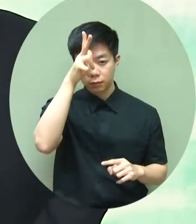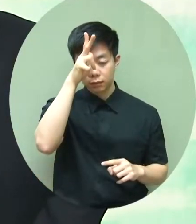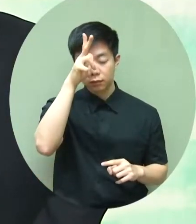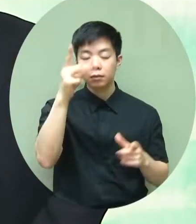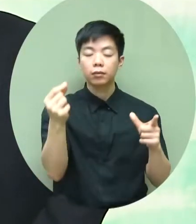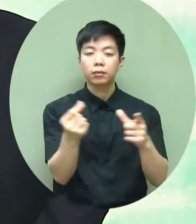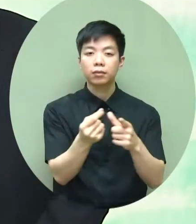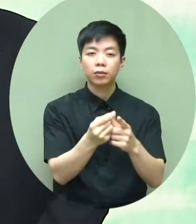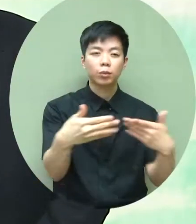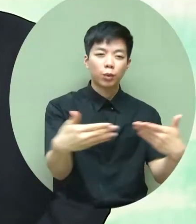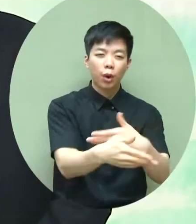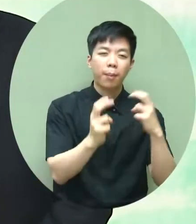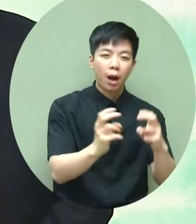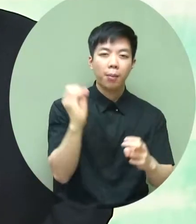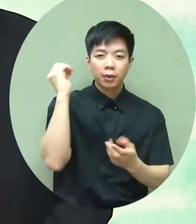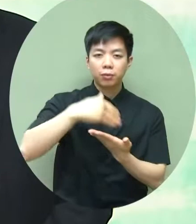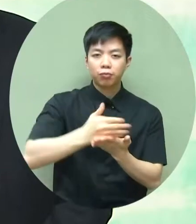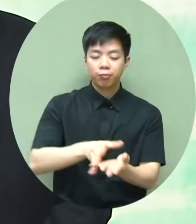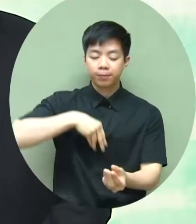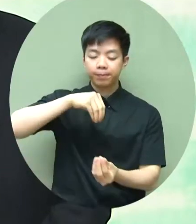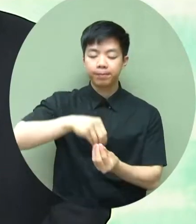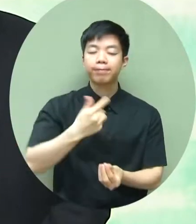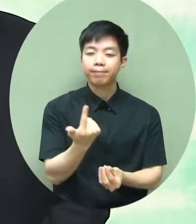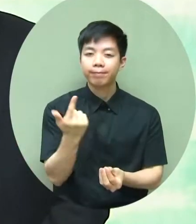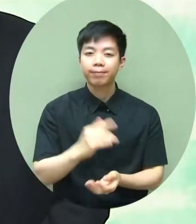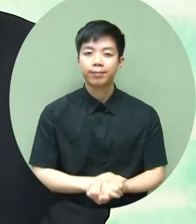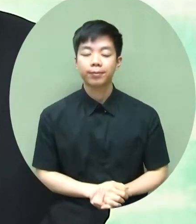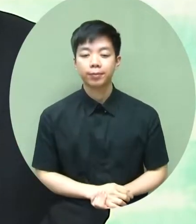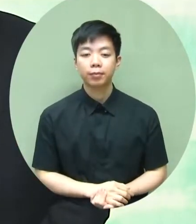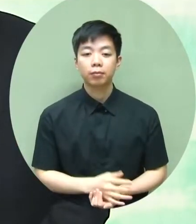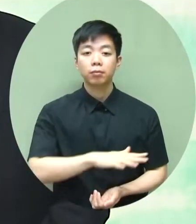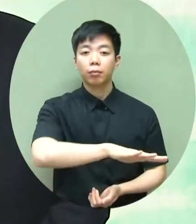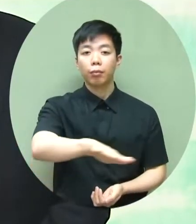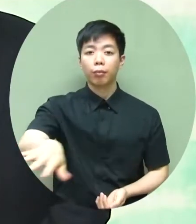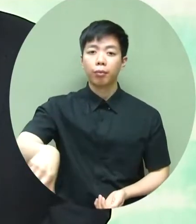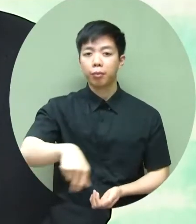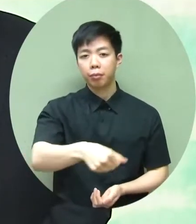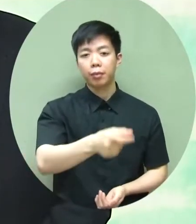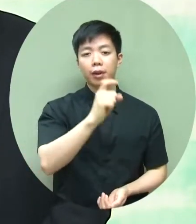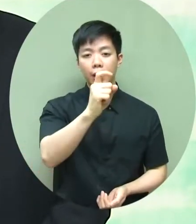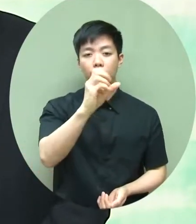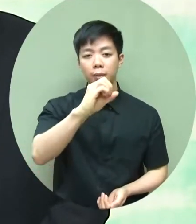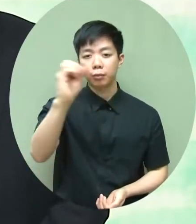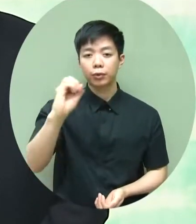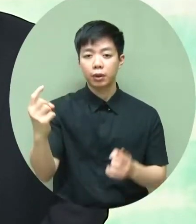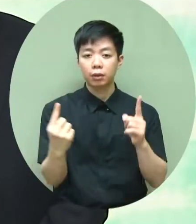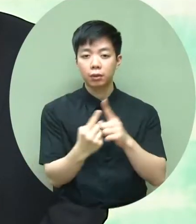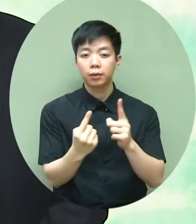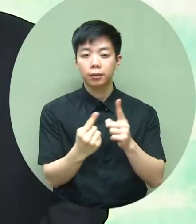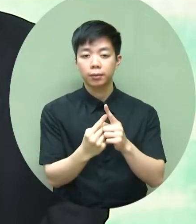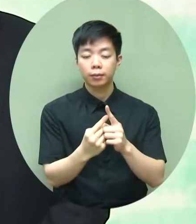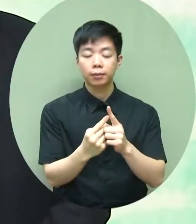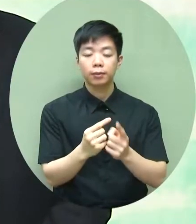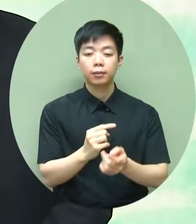the SARG attaches a lot of importance to public transport service. In Hong Kong, 90% of